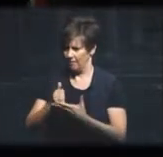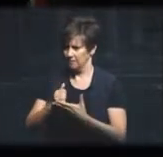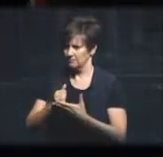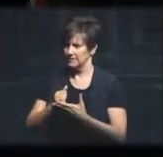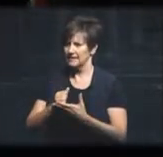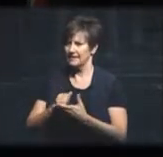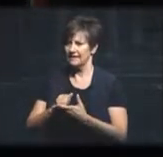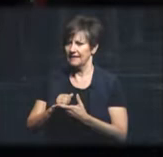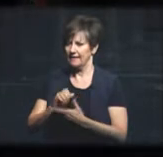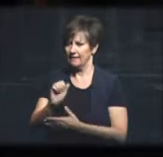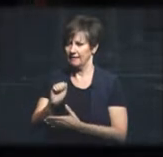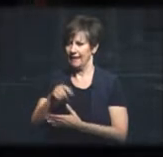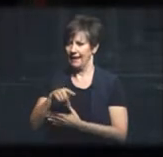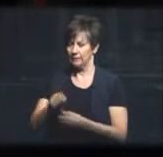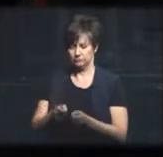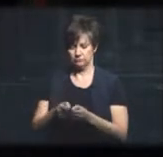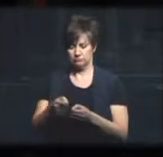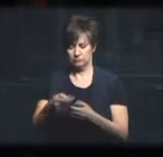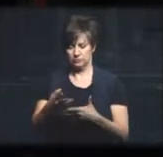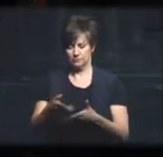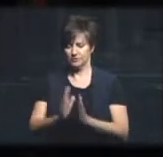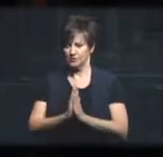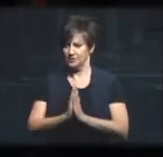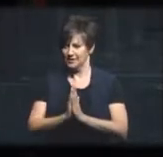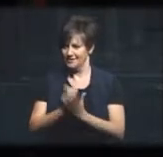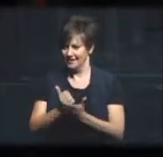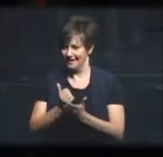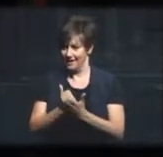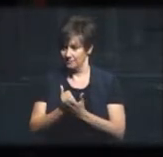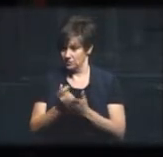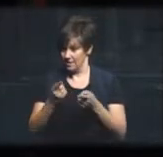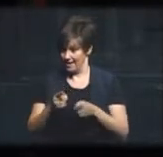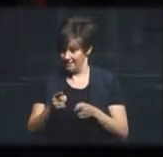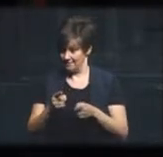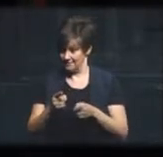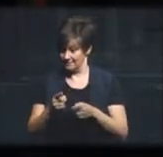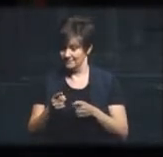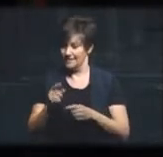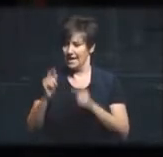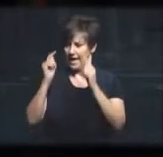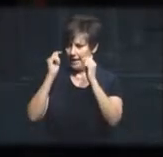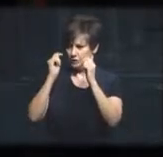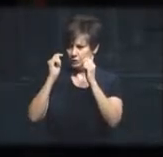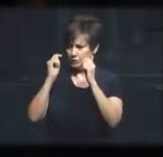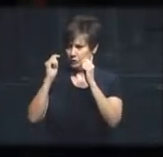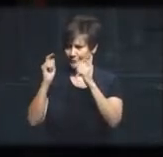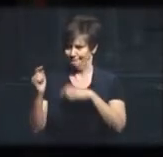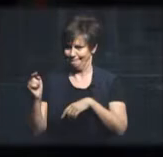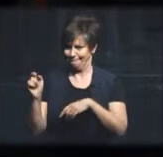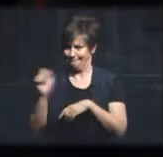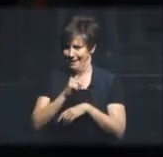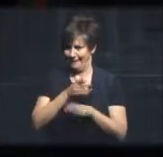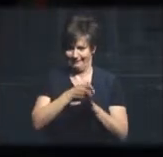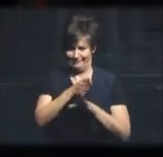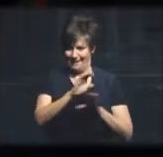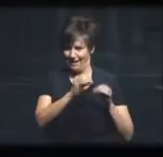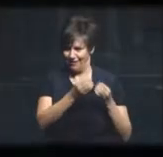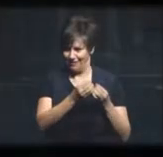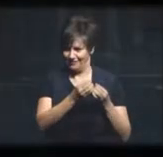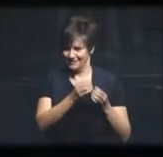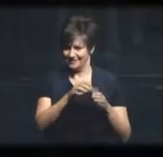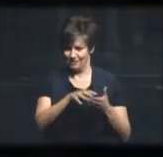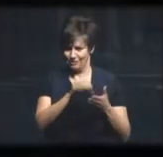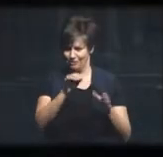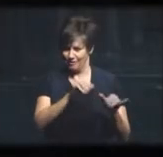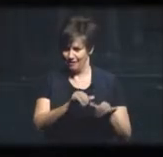Learning Commons app and request help. And here's what happens when they do that. A tutor back at the main office in the Learning